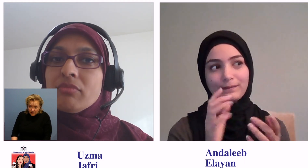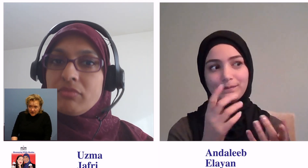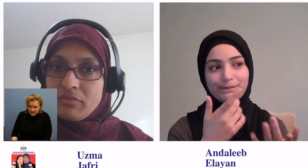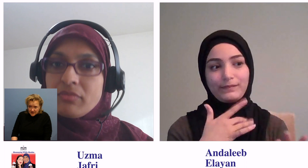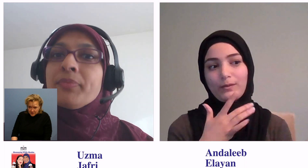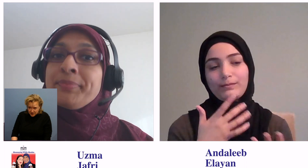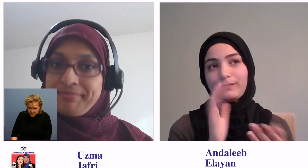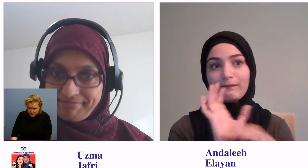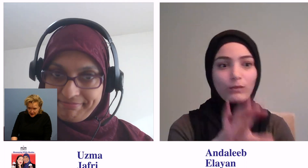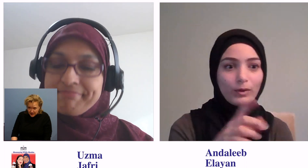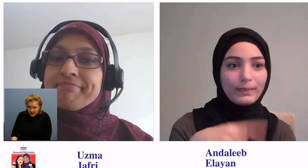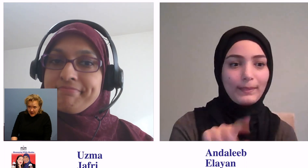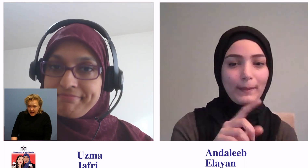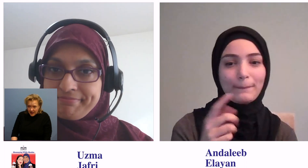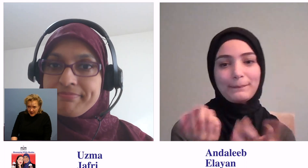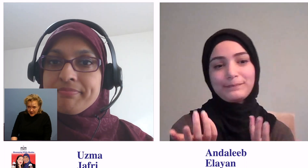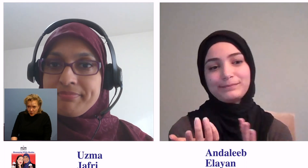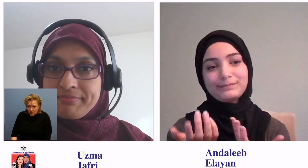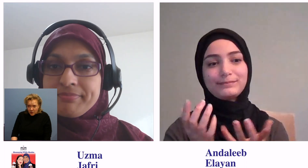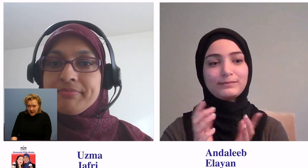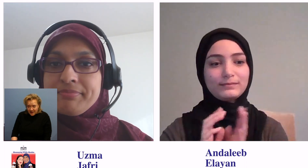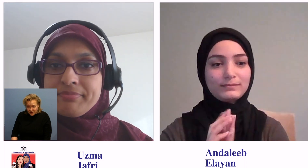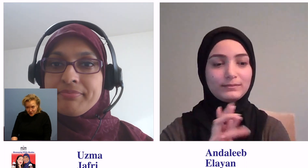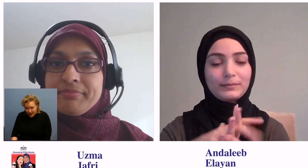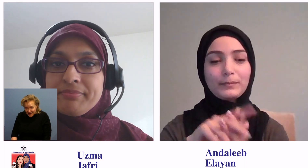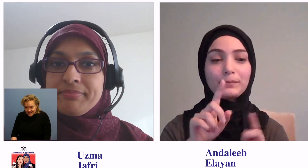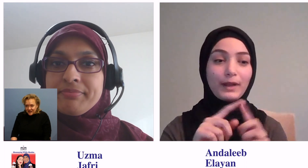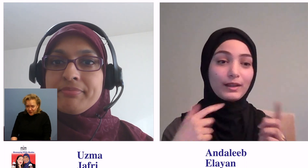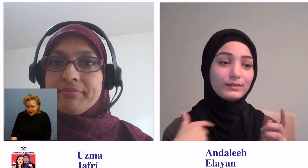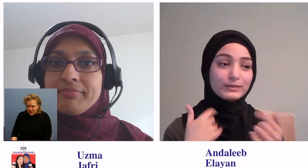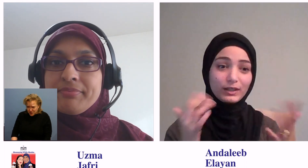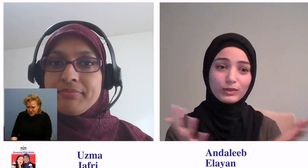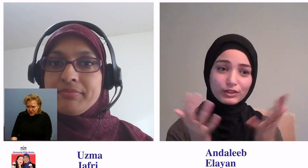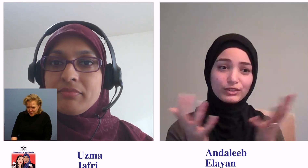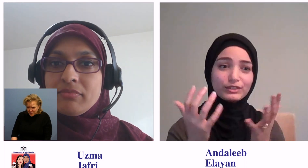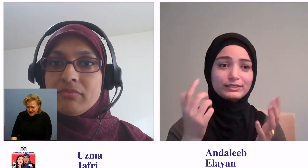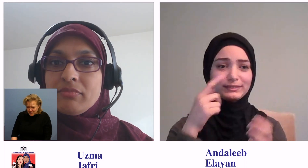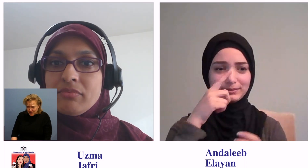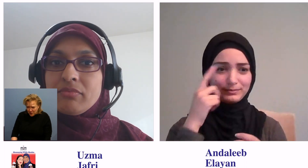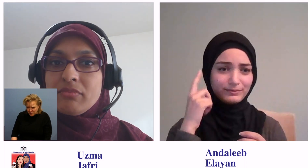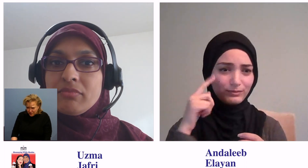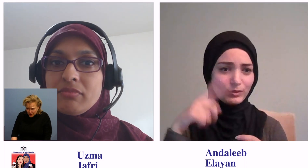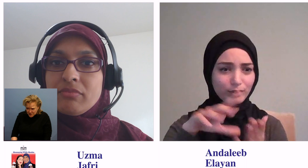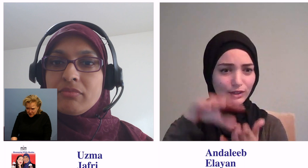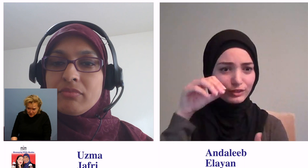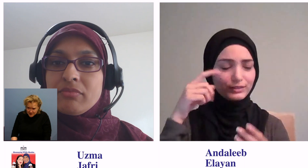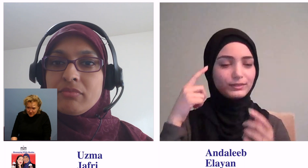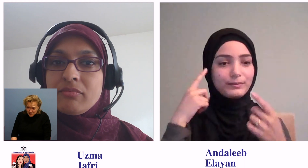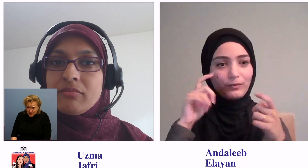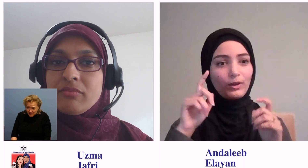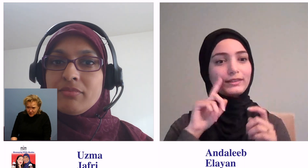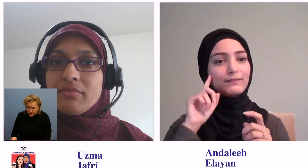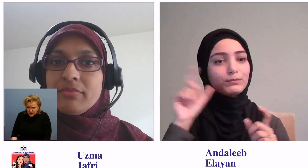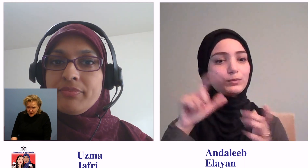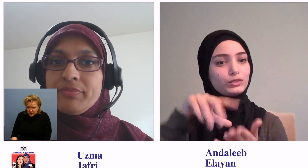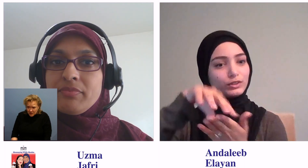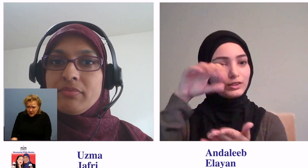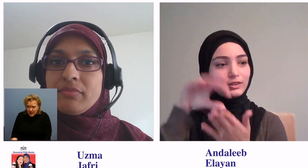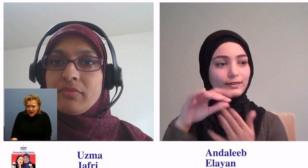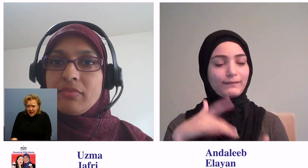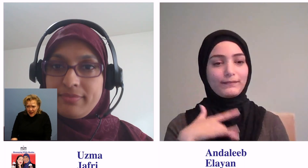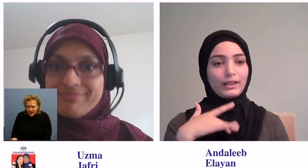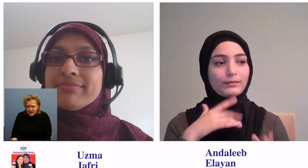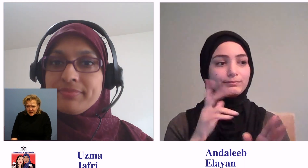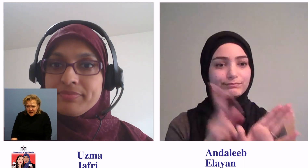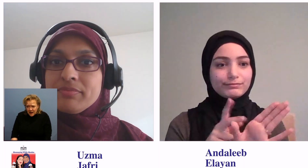offering accessibility. And why we have to ask for interpreters. We don't want to force people, but sometimes we have to force people.